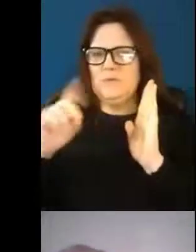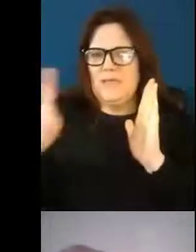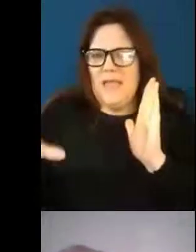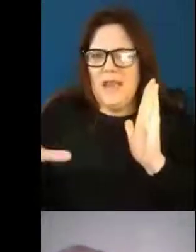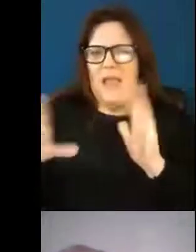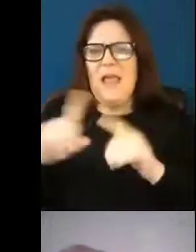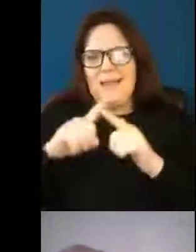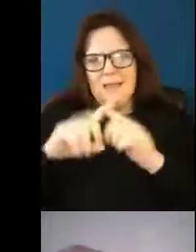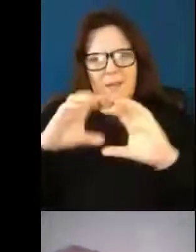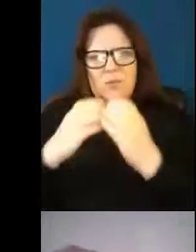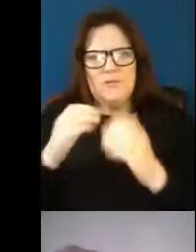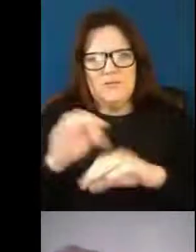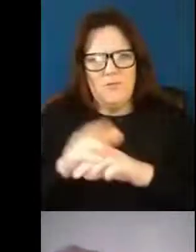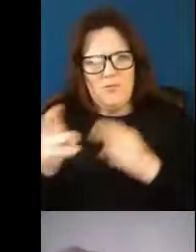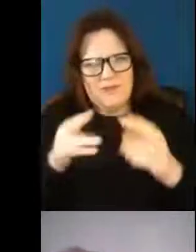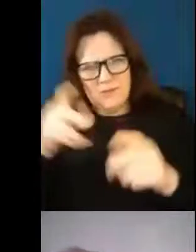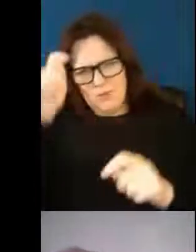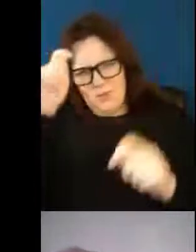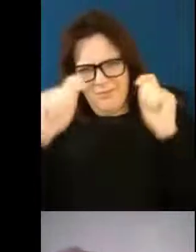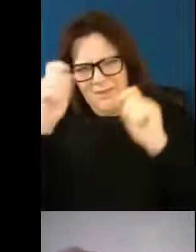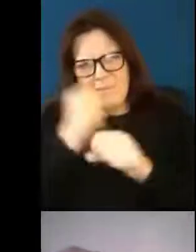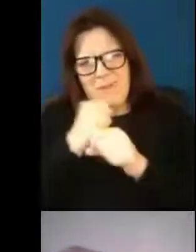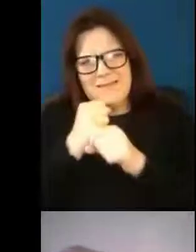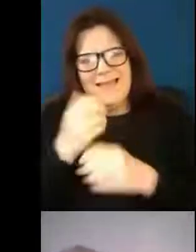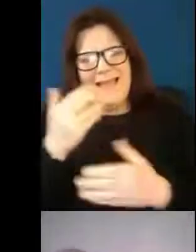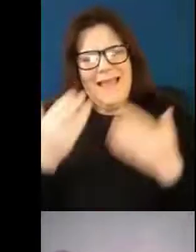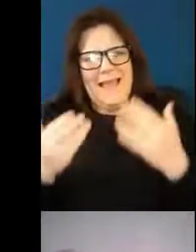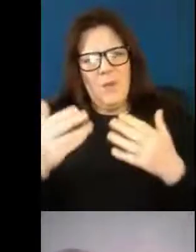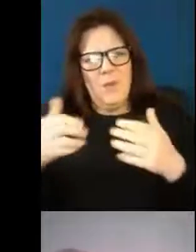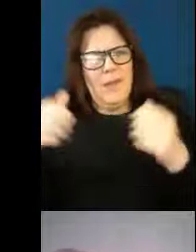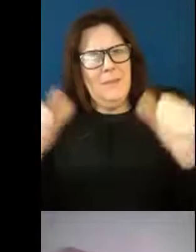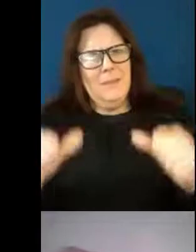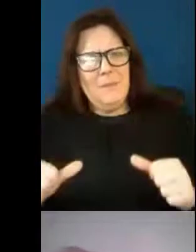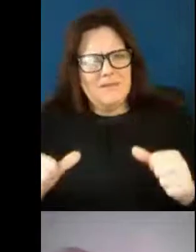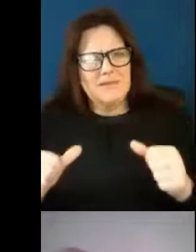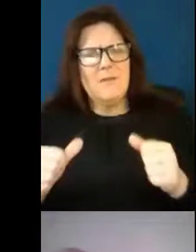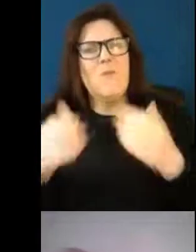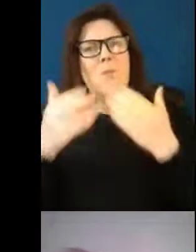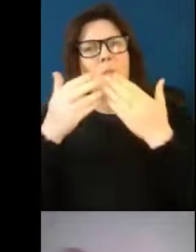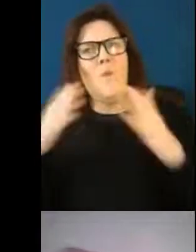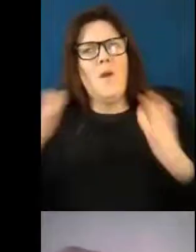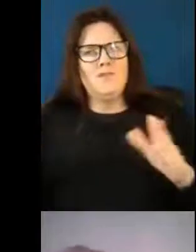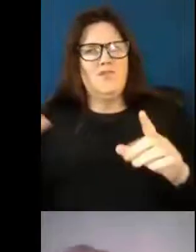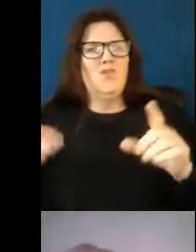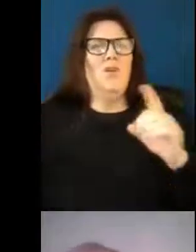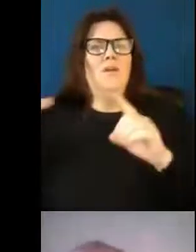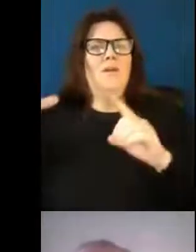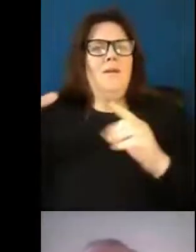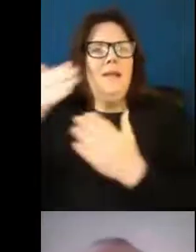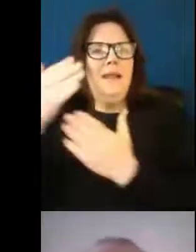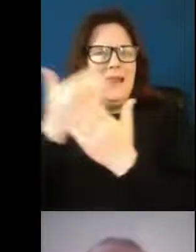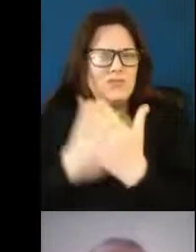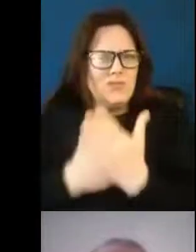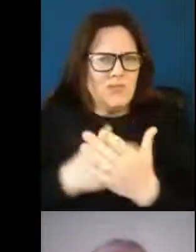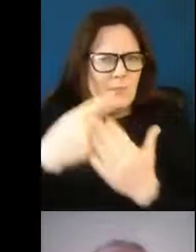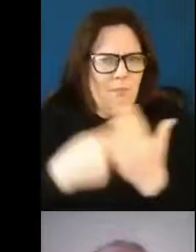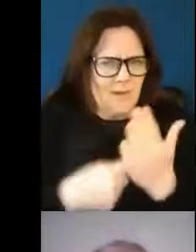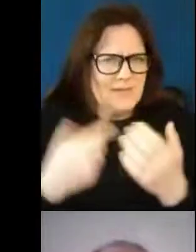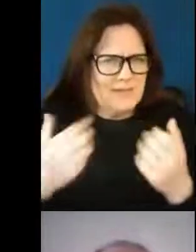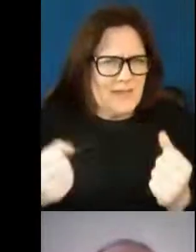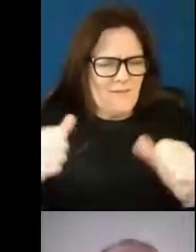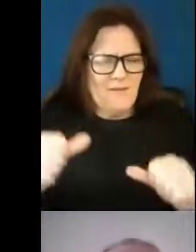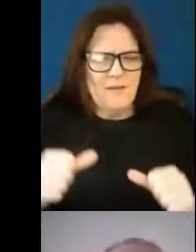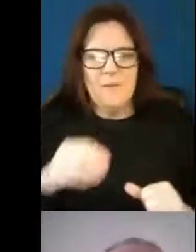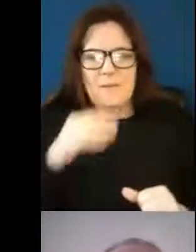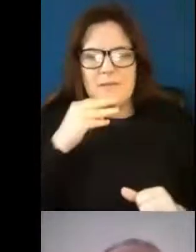communities practice to reflect on how they may be implementing wider policies and legislation. And in this instance,